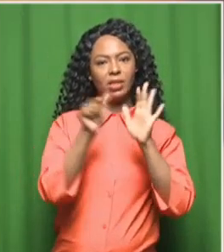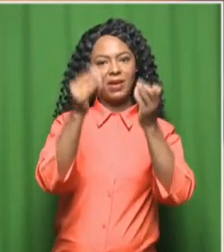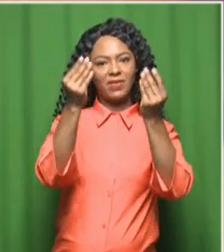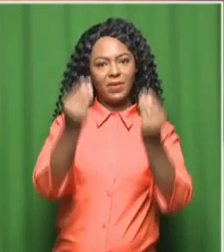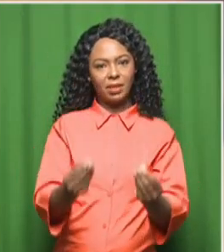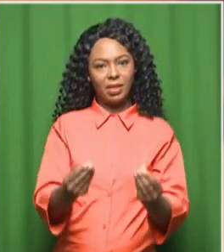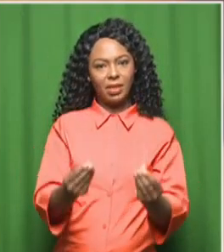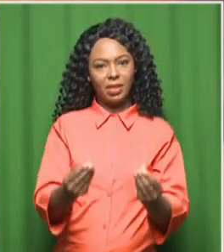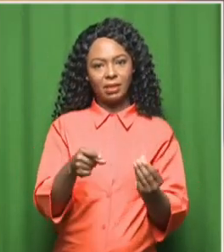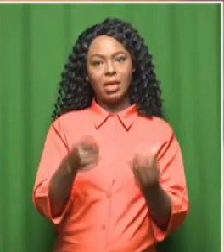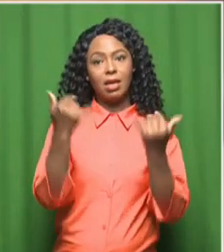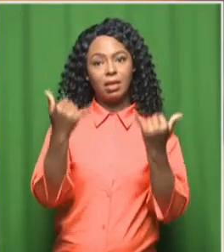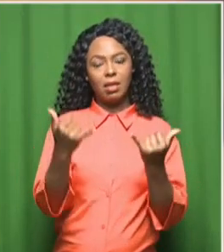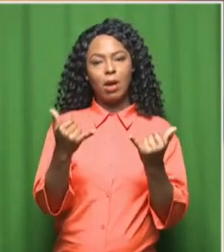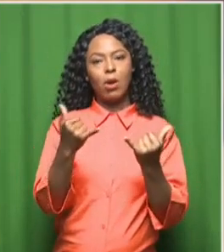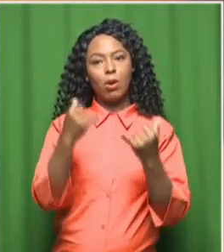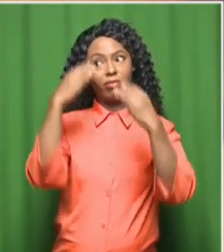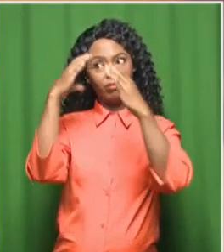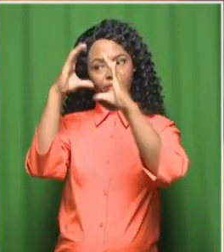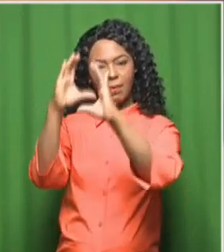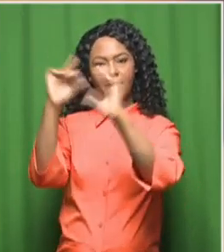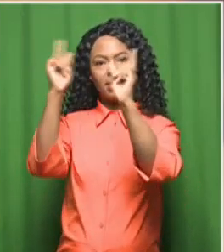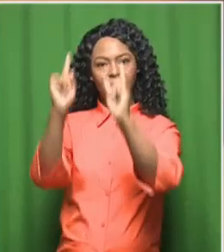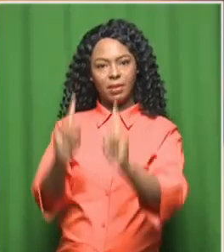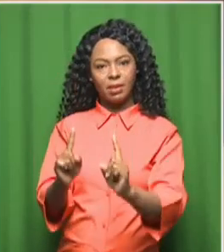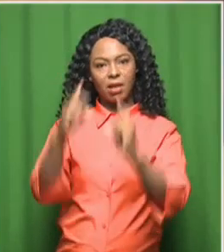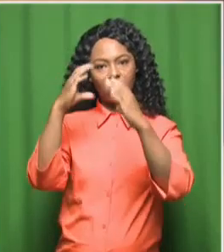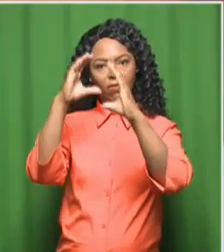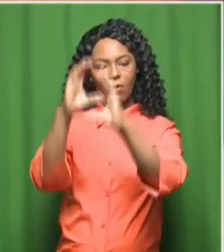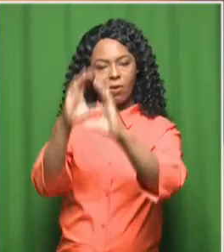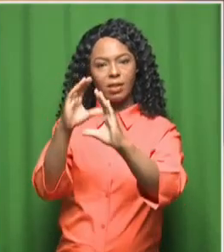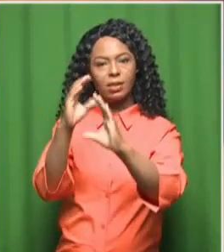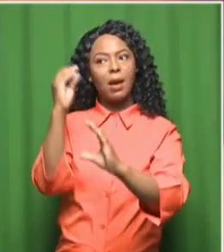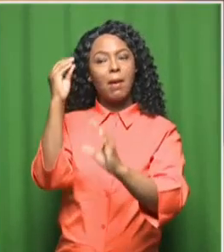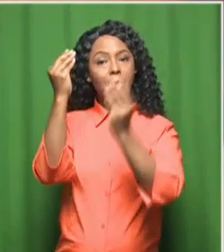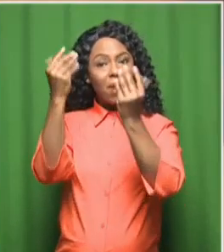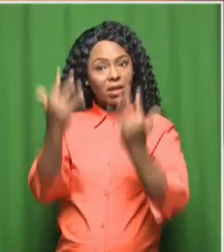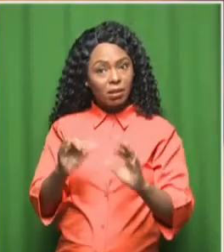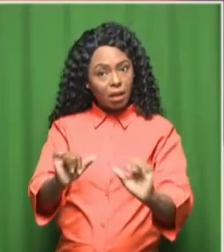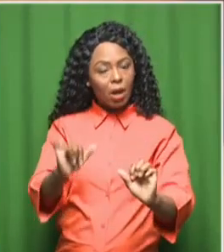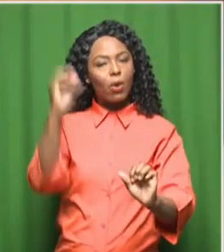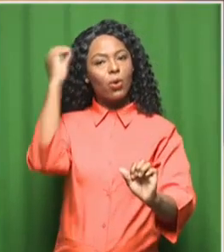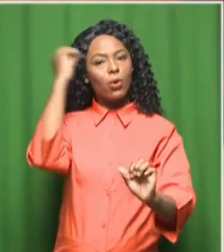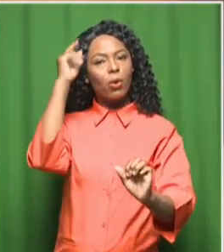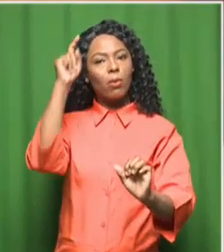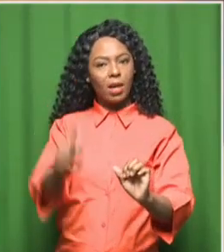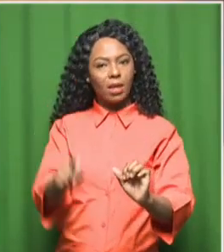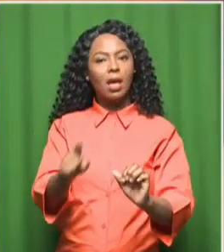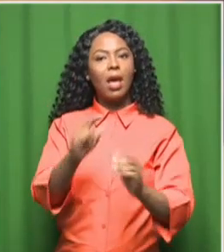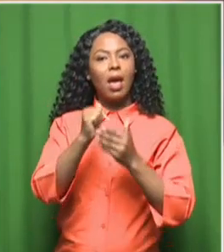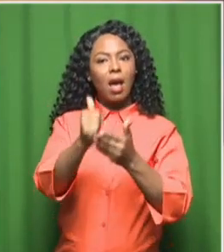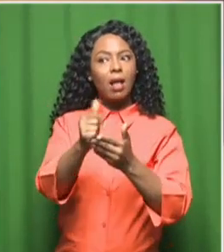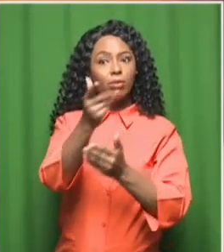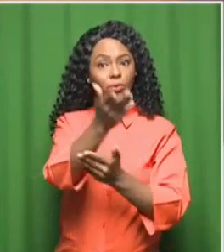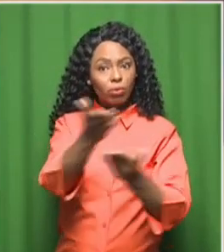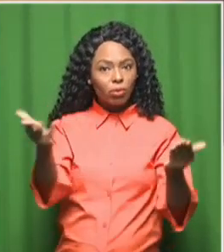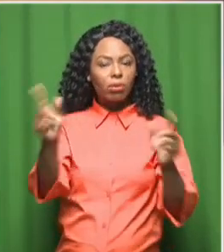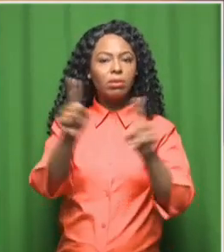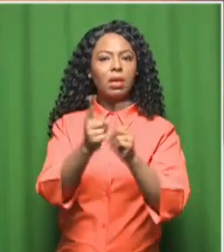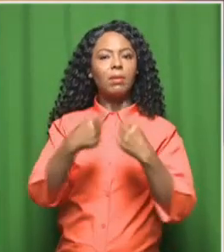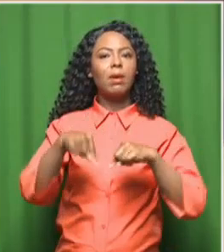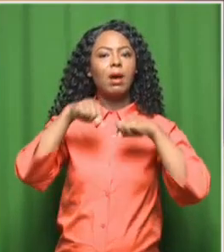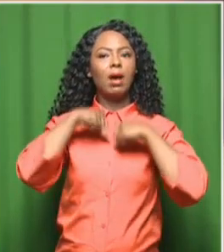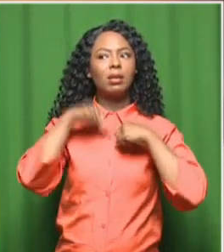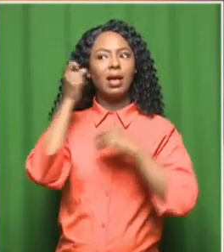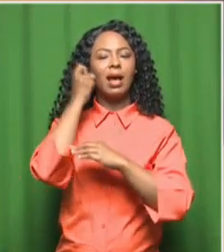News is running a special focus, Know Your Budget, in order to help you and us make sense of some words that